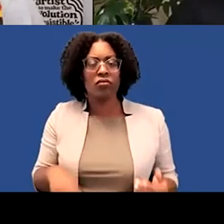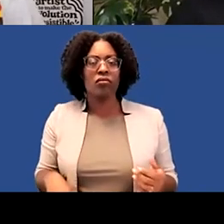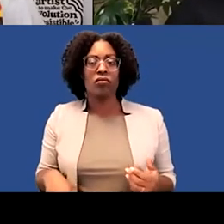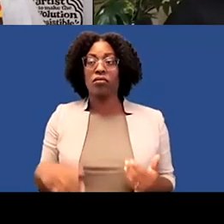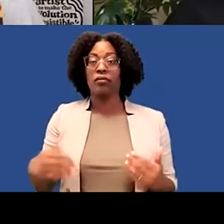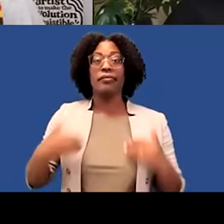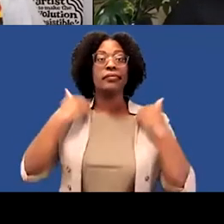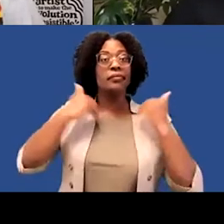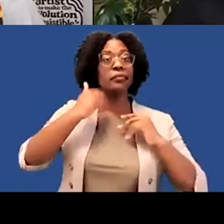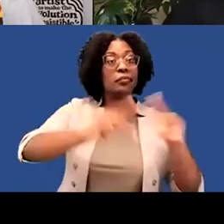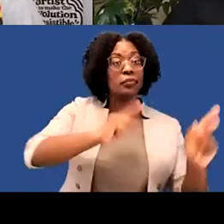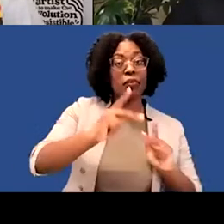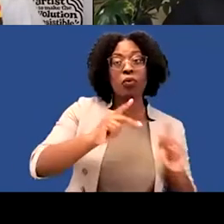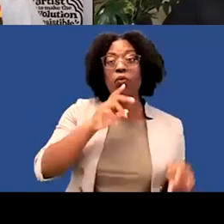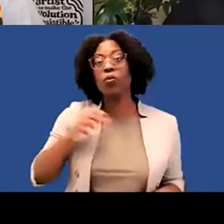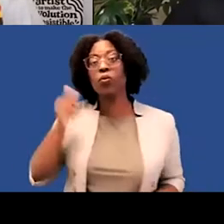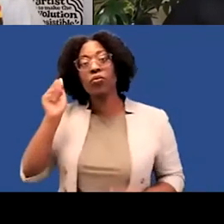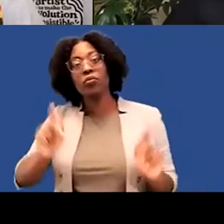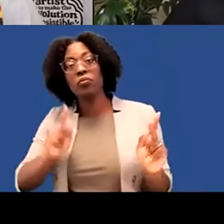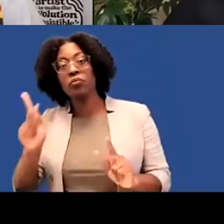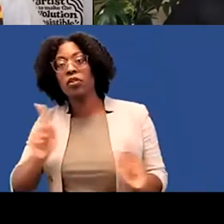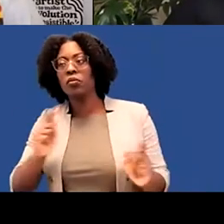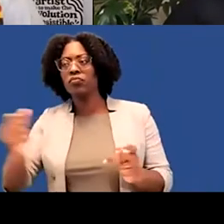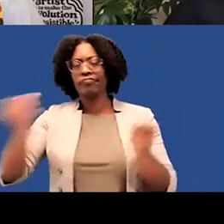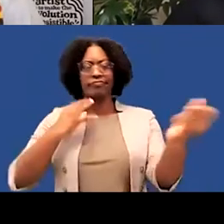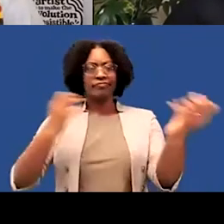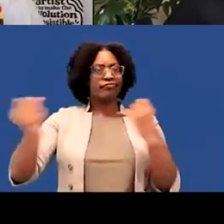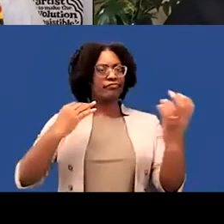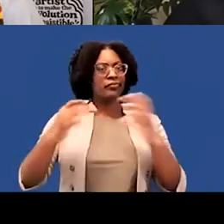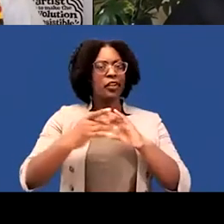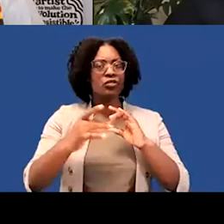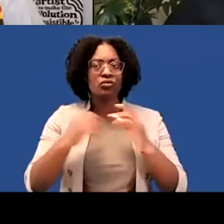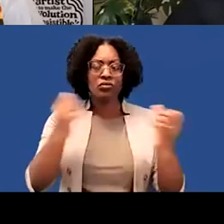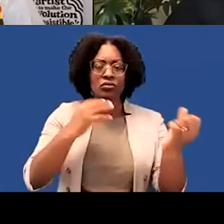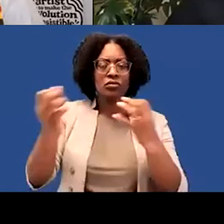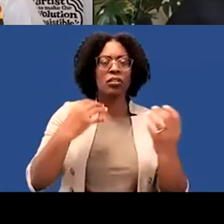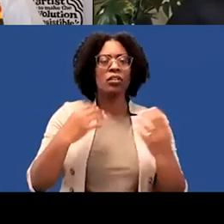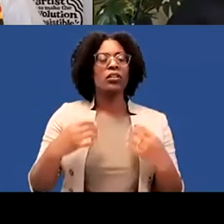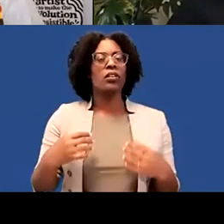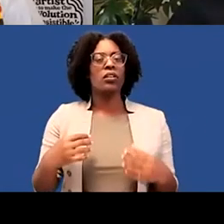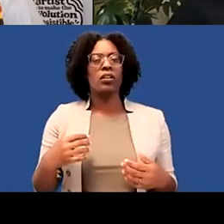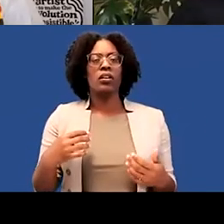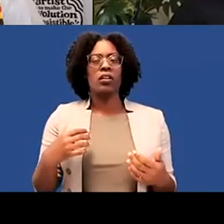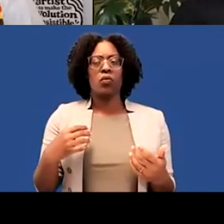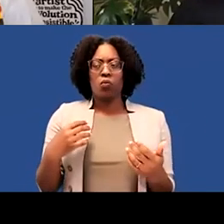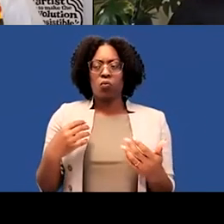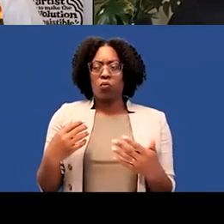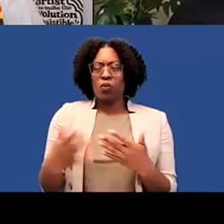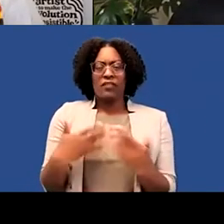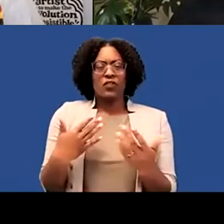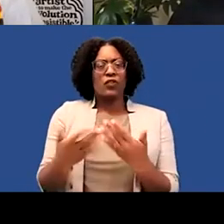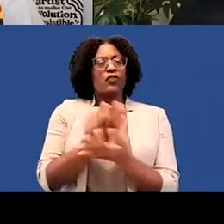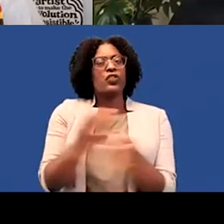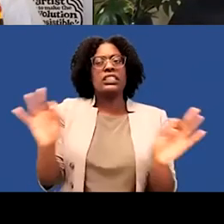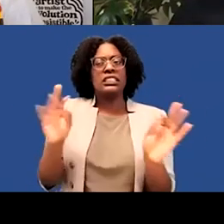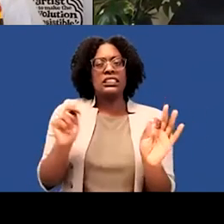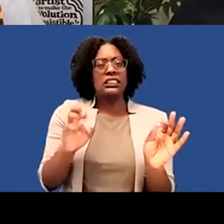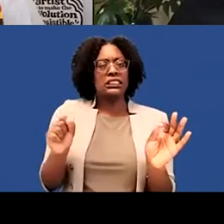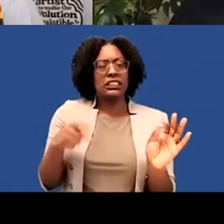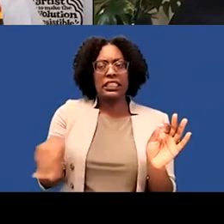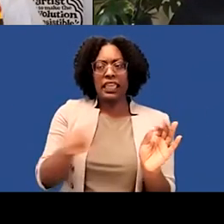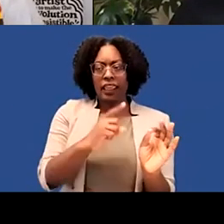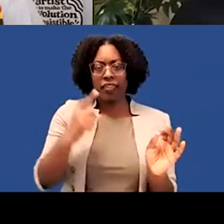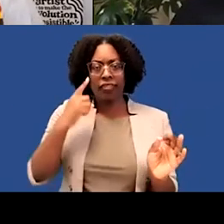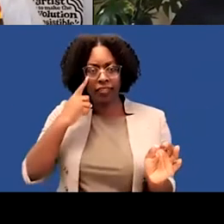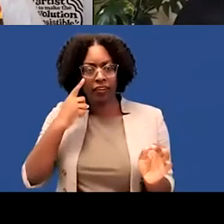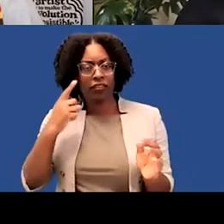are just like, seeing you embody whatever you embody and the freeness that they perceive does mean something to people, even if they